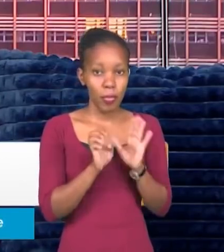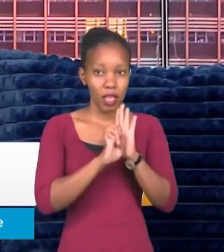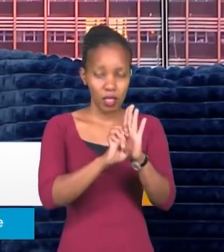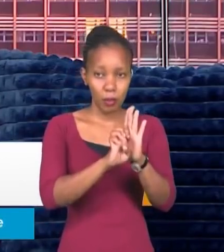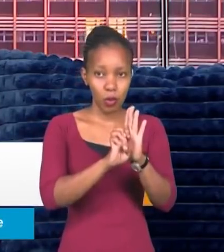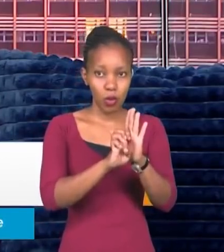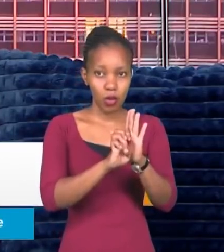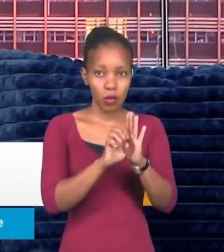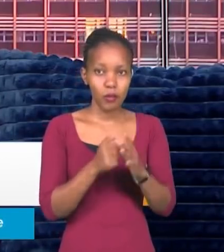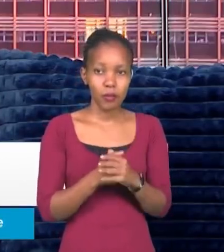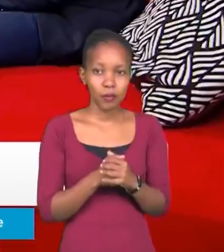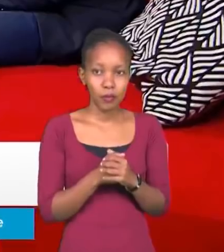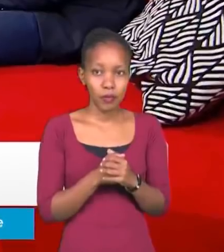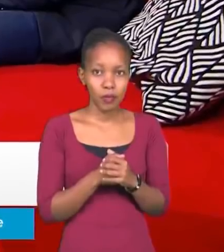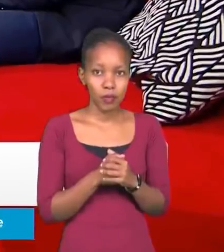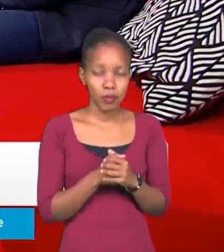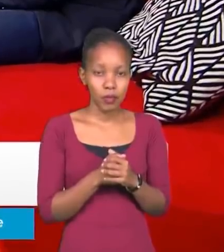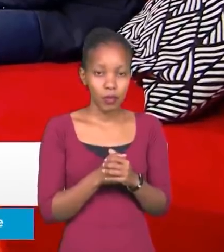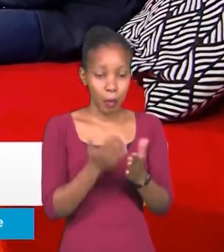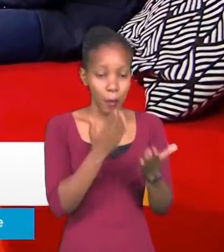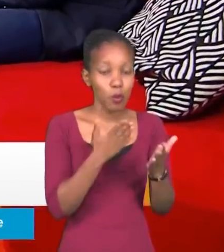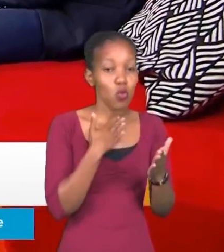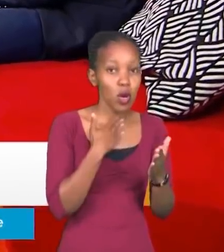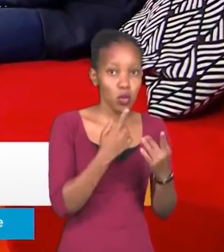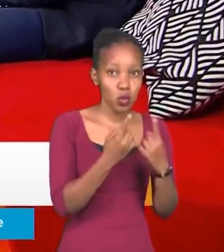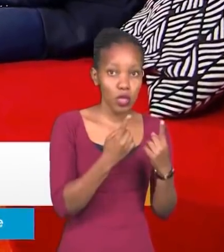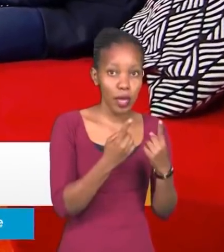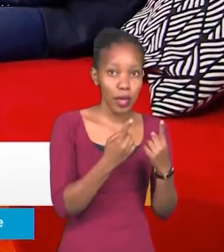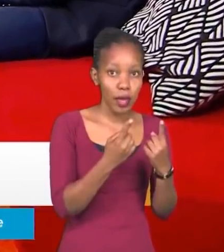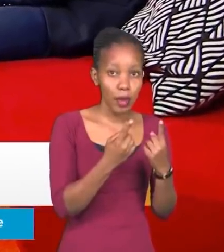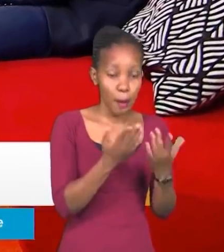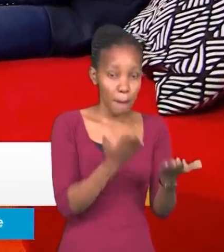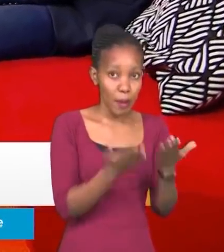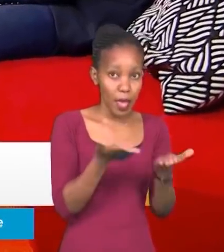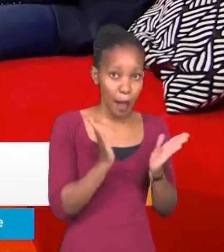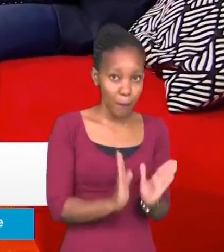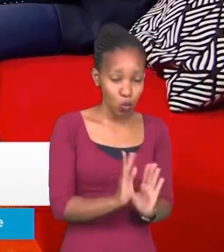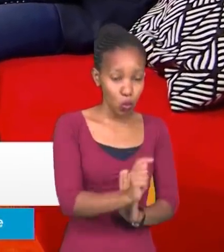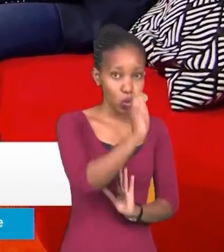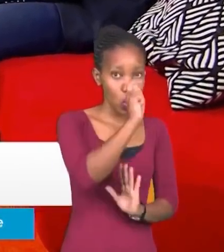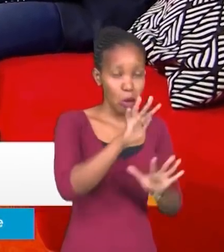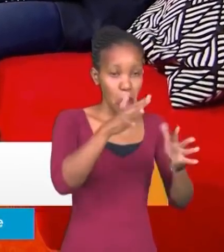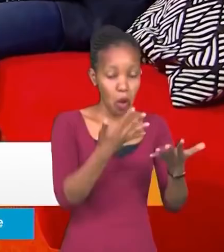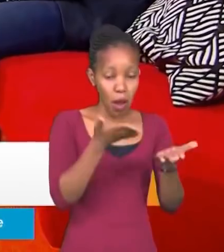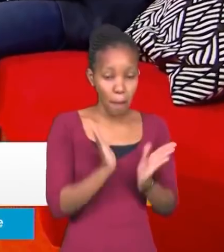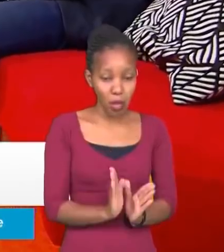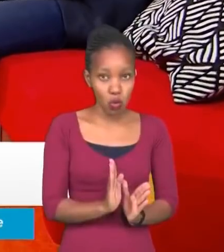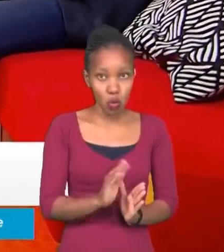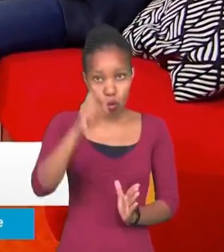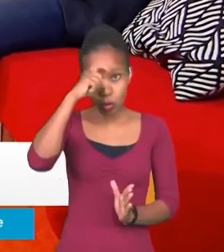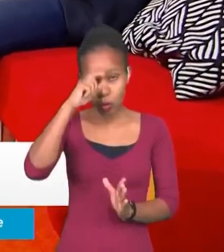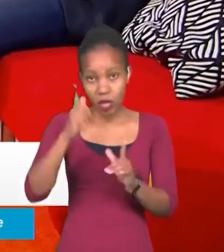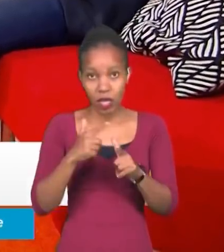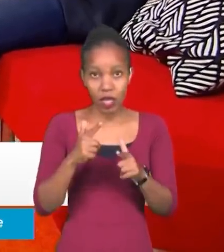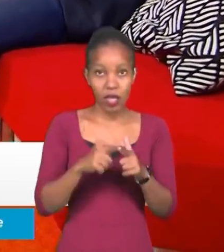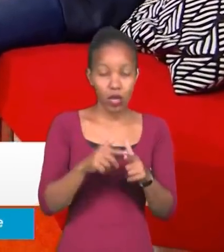maybe someone was tall or someone was intelligent, and they will use a simile